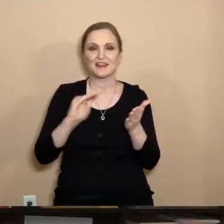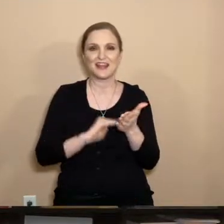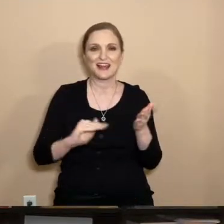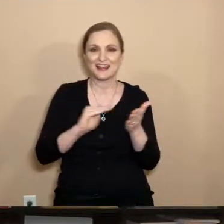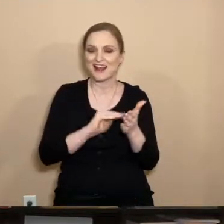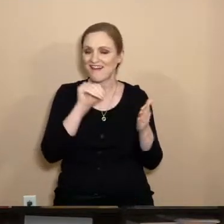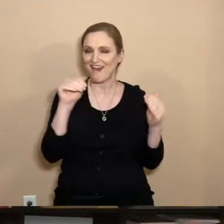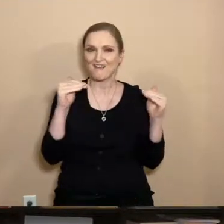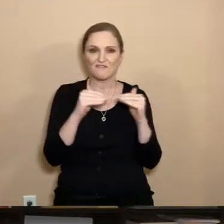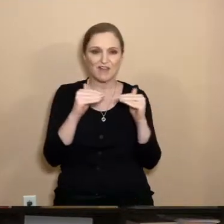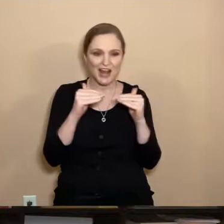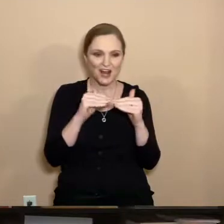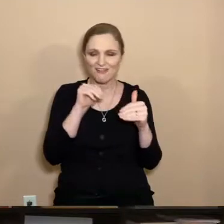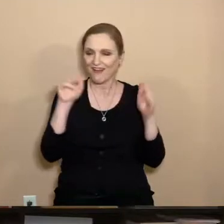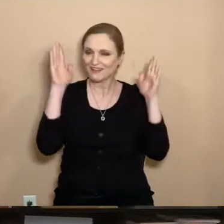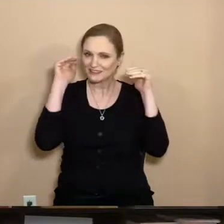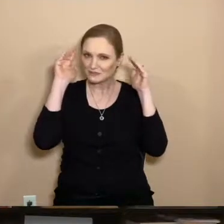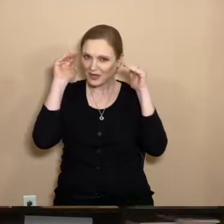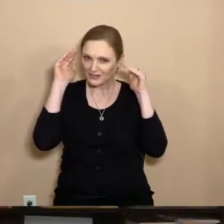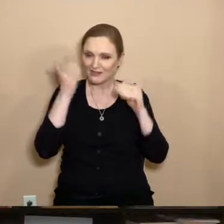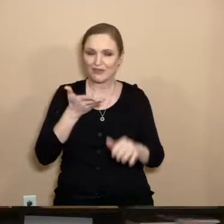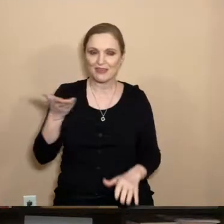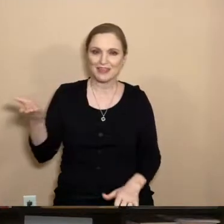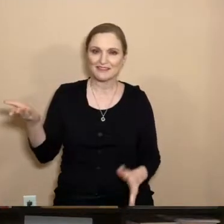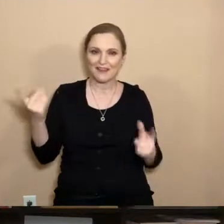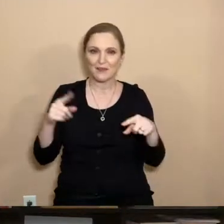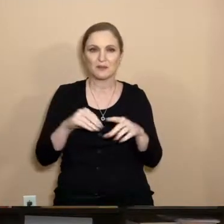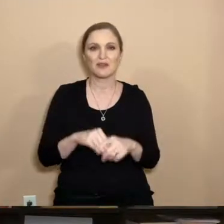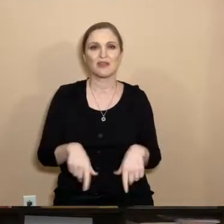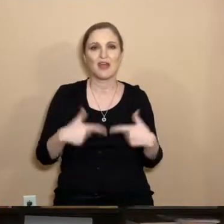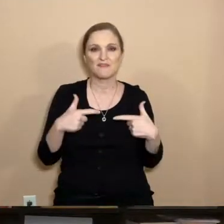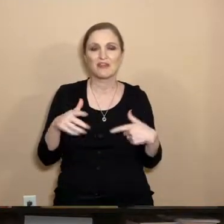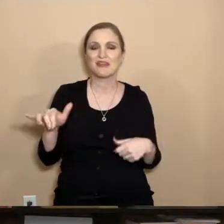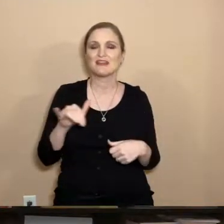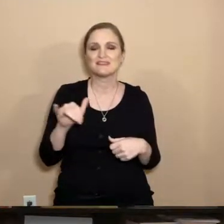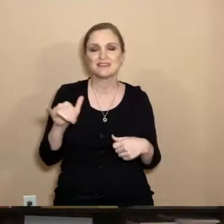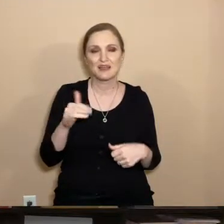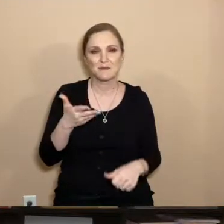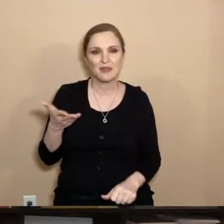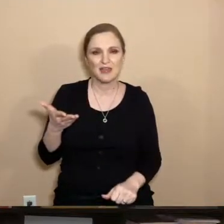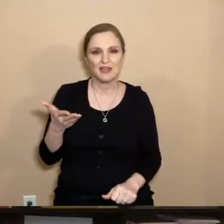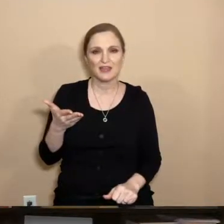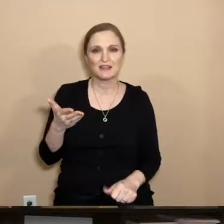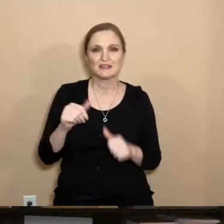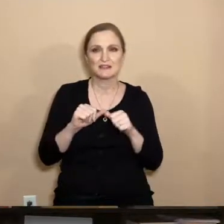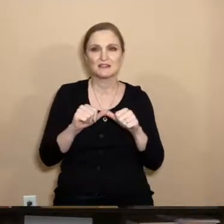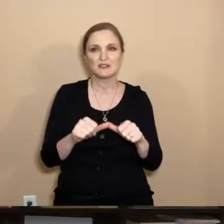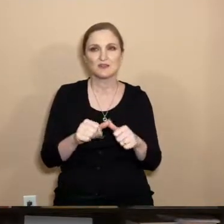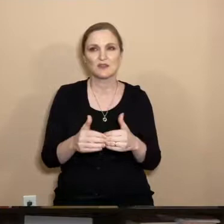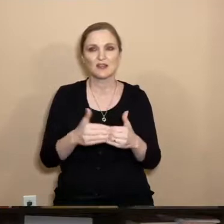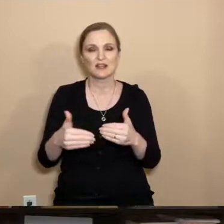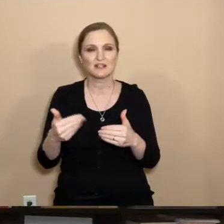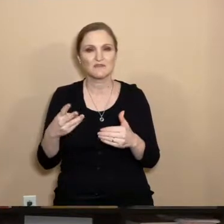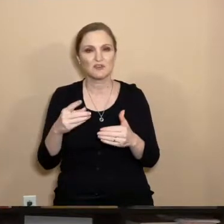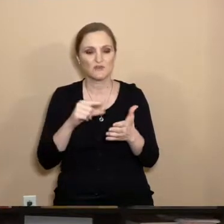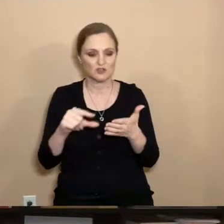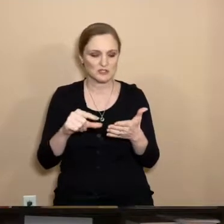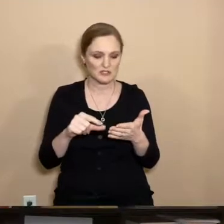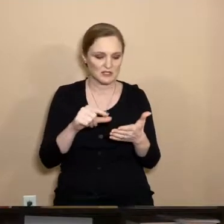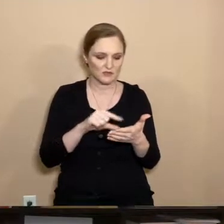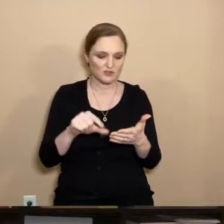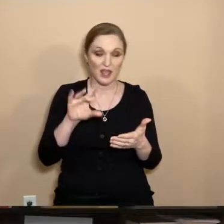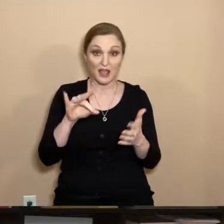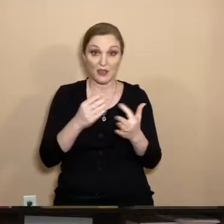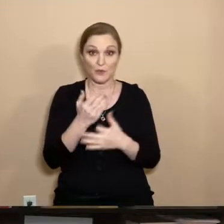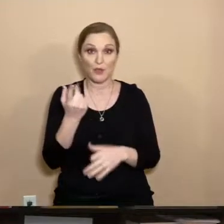and unexpected things that happen in life. And that same sentiment here is going to continue in the next few verses. So let's go down to verses 8